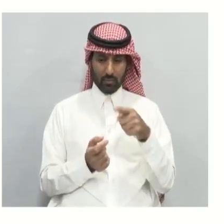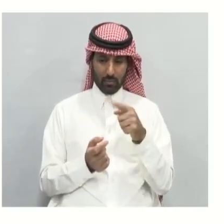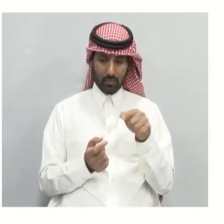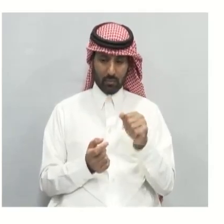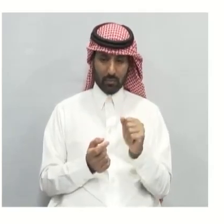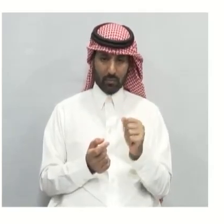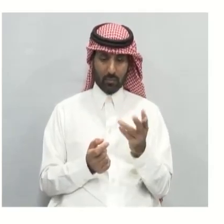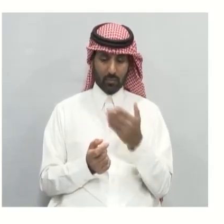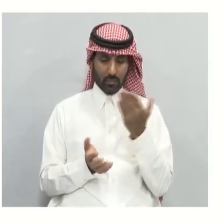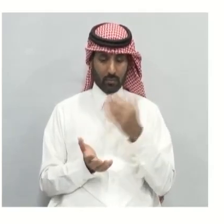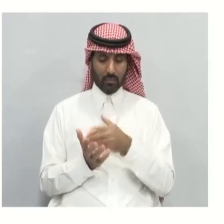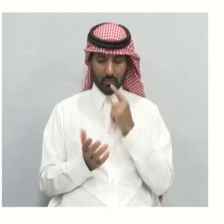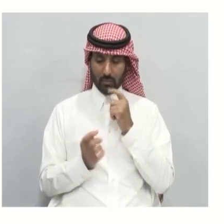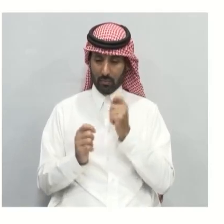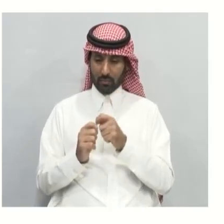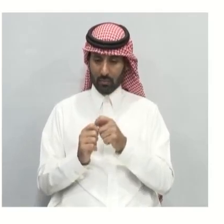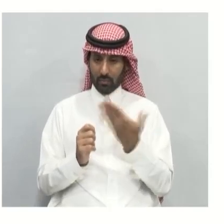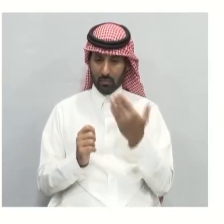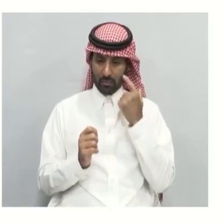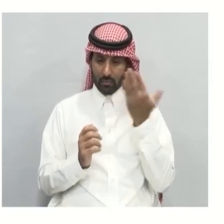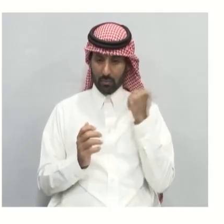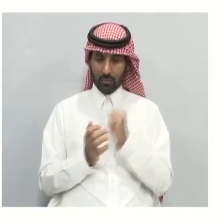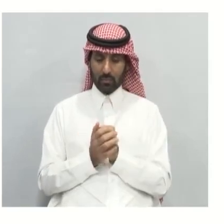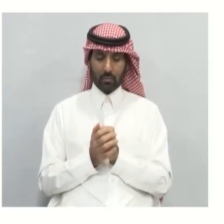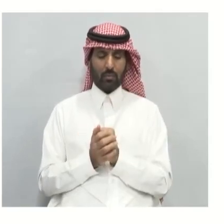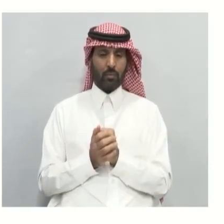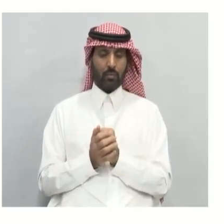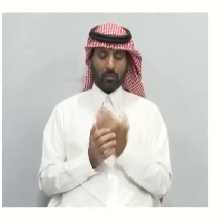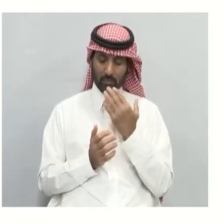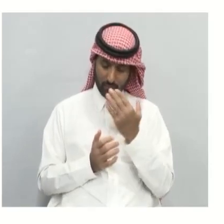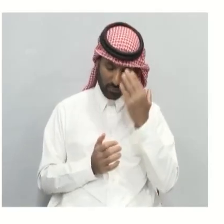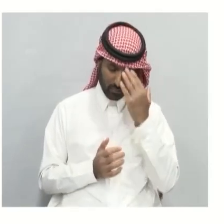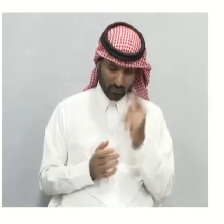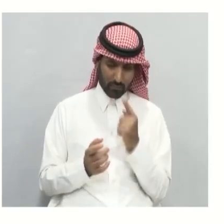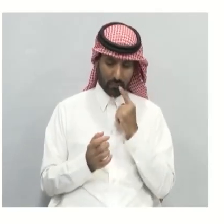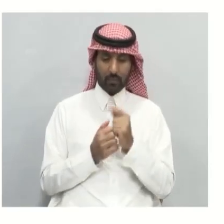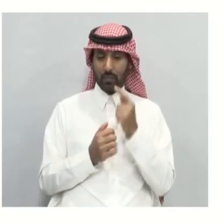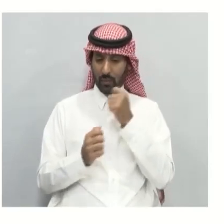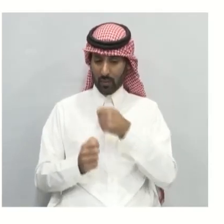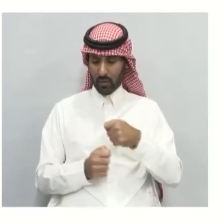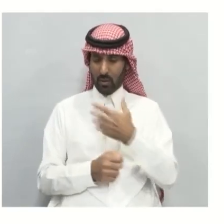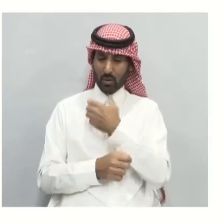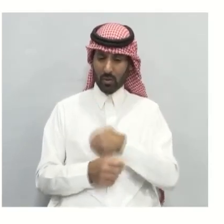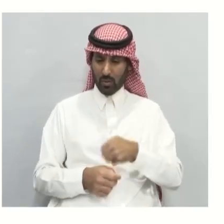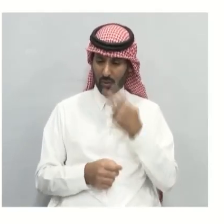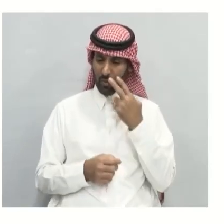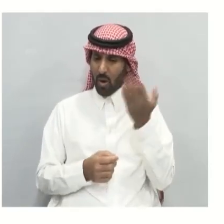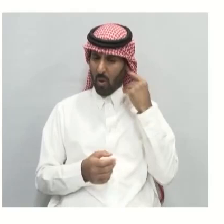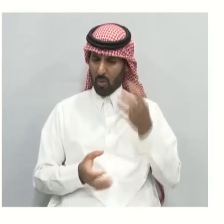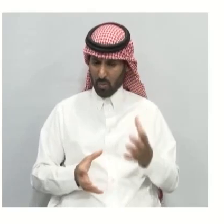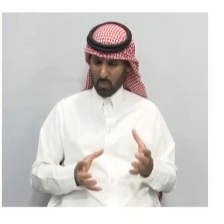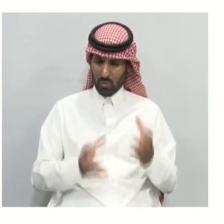false, based on the inventions as well as the regrets. The Sumerians couldn't have carried heavy